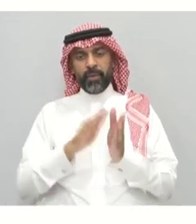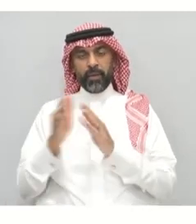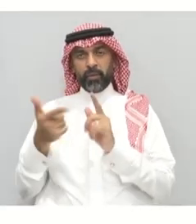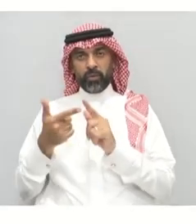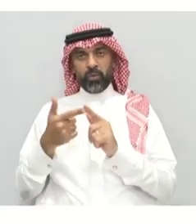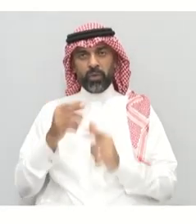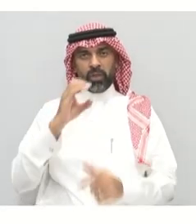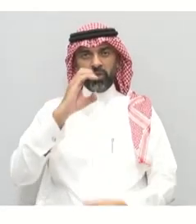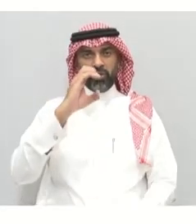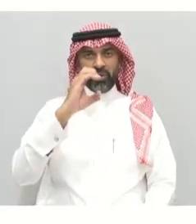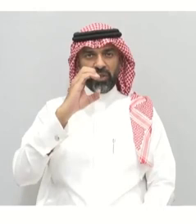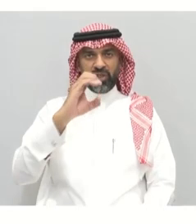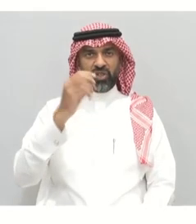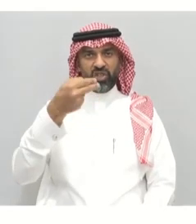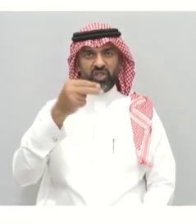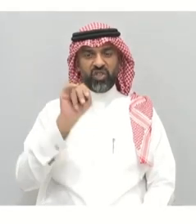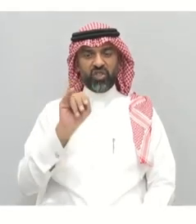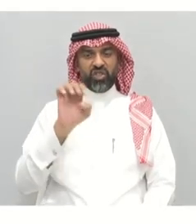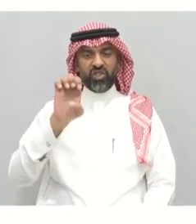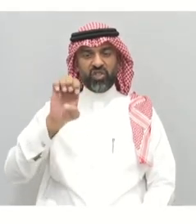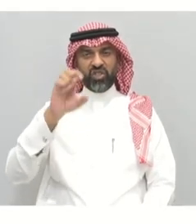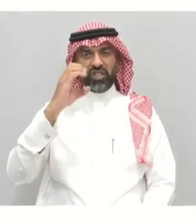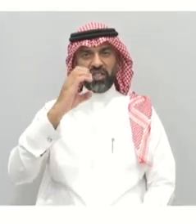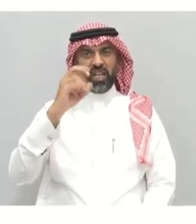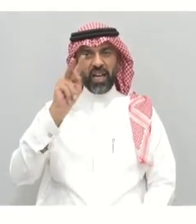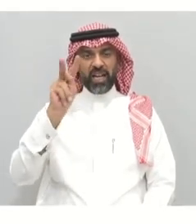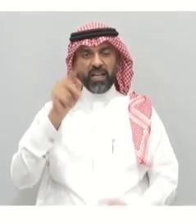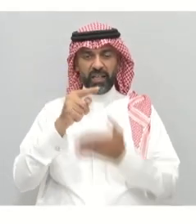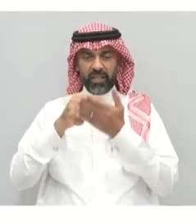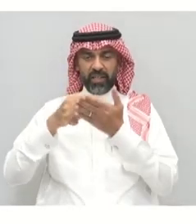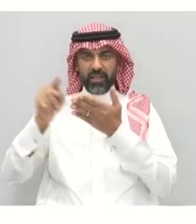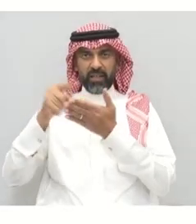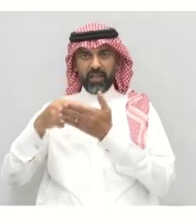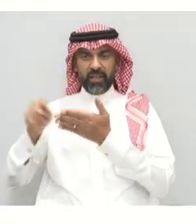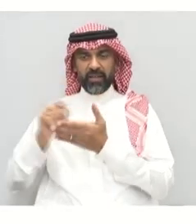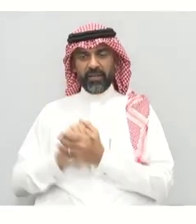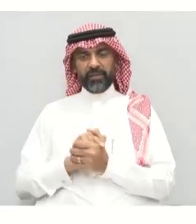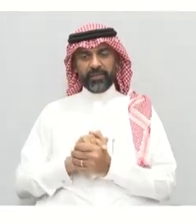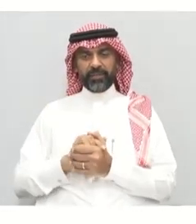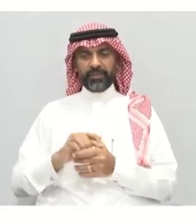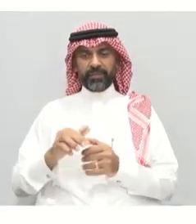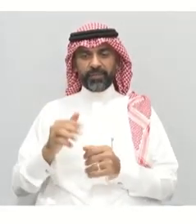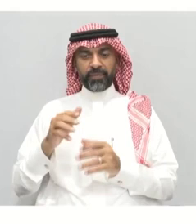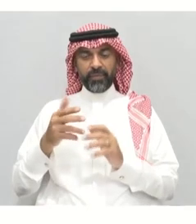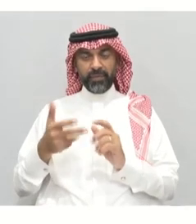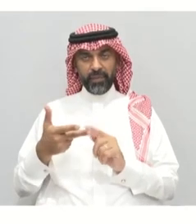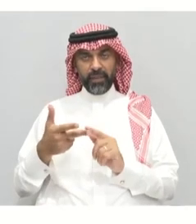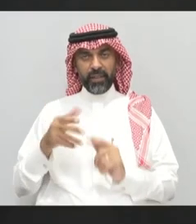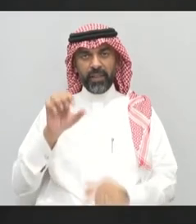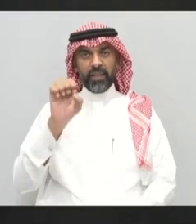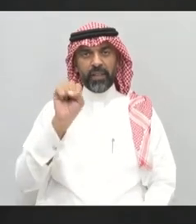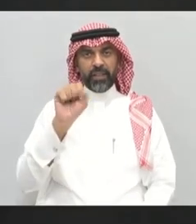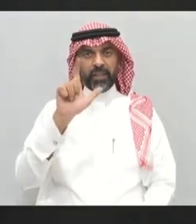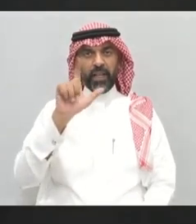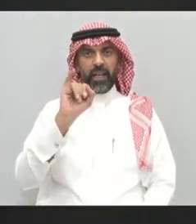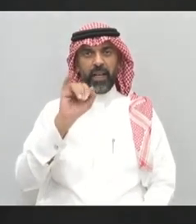check. The last one, slide. Okay, slide. Okay, I want you to